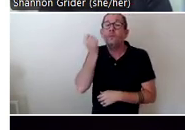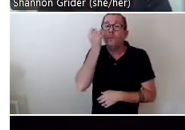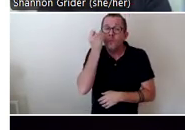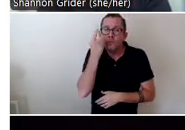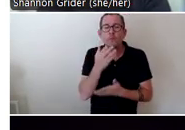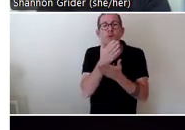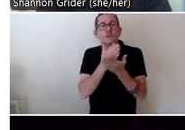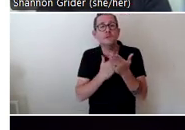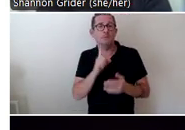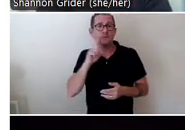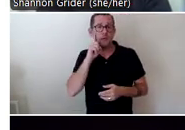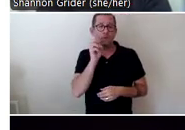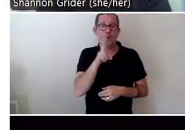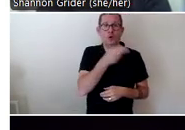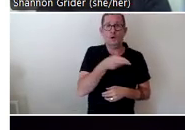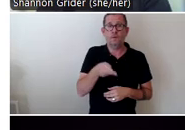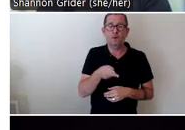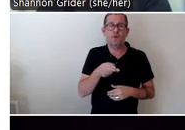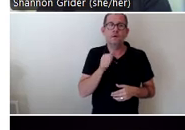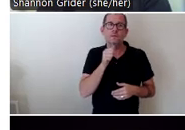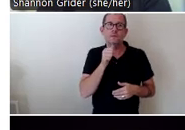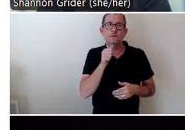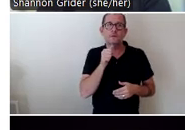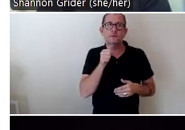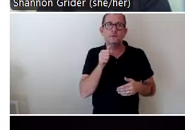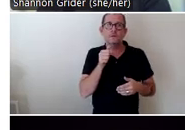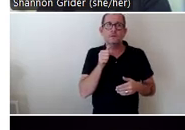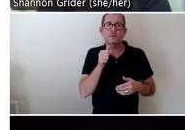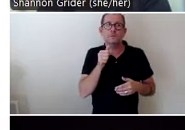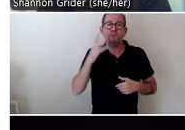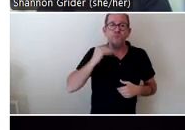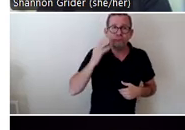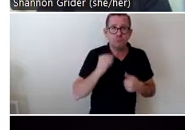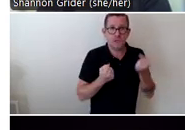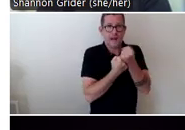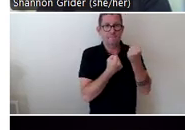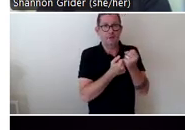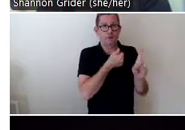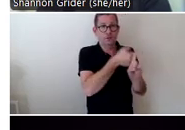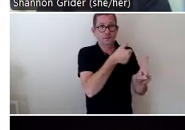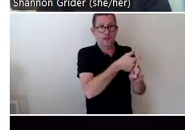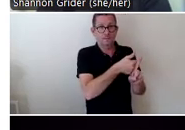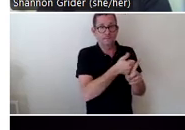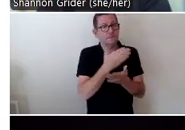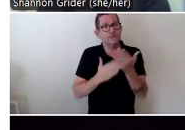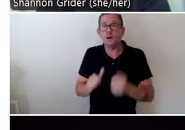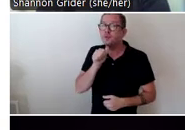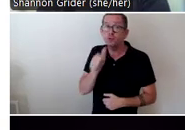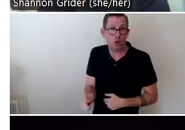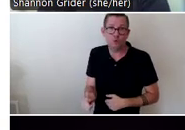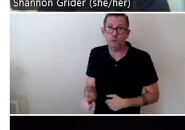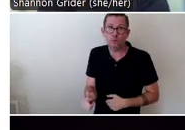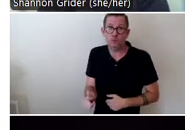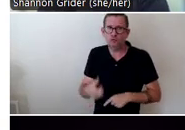is confirmed that there is an interpreter for the appointment. Just let them know you have this appointment, such